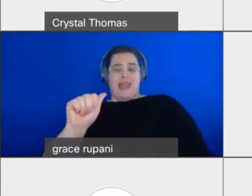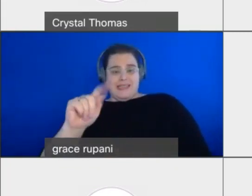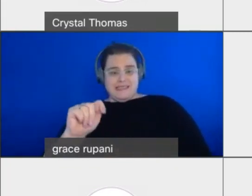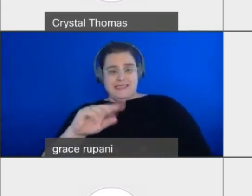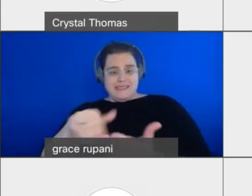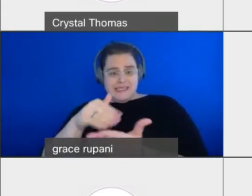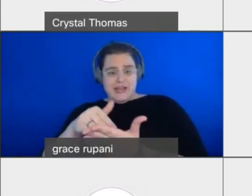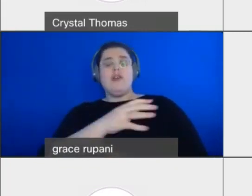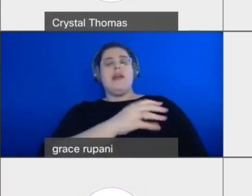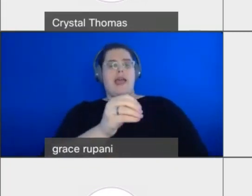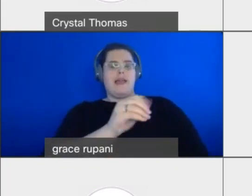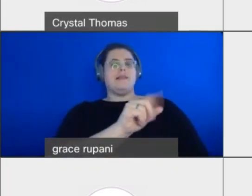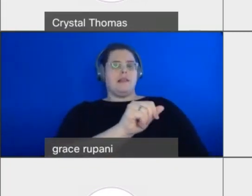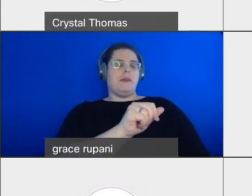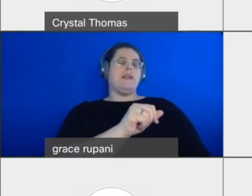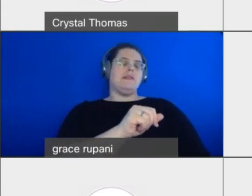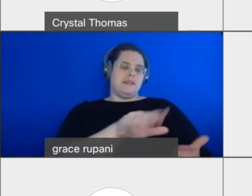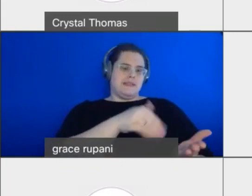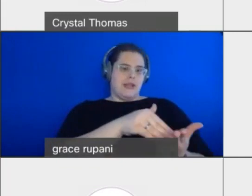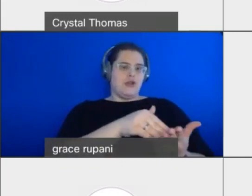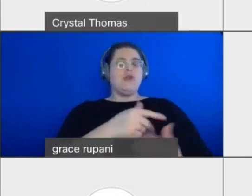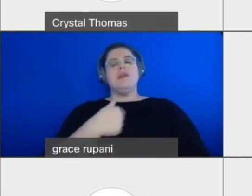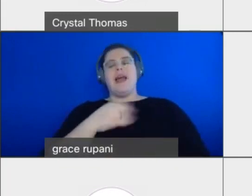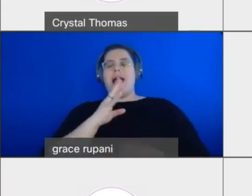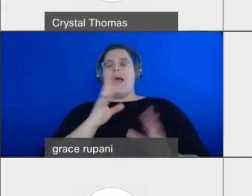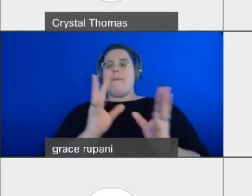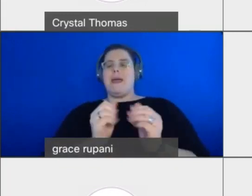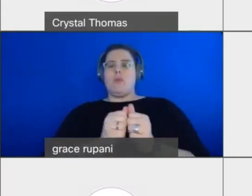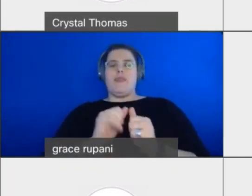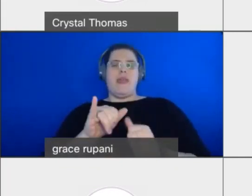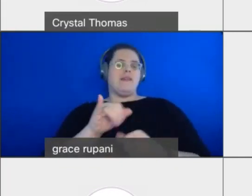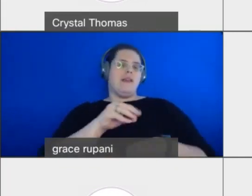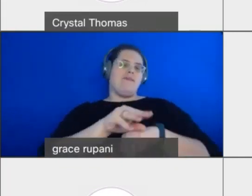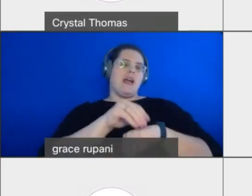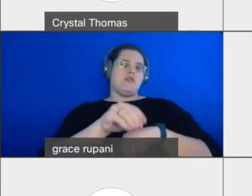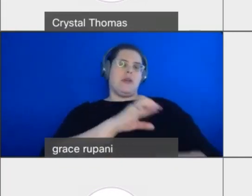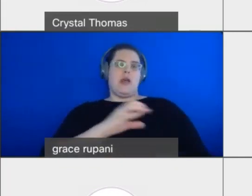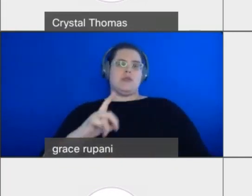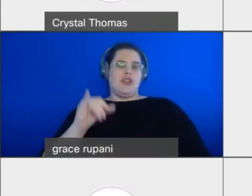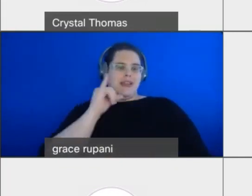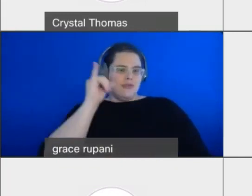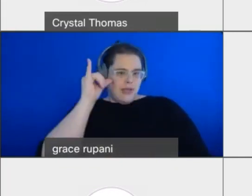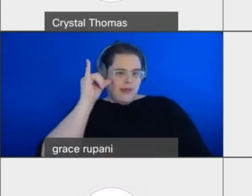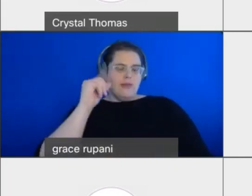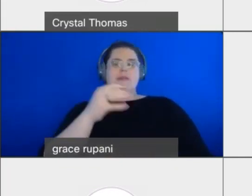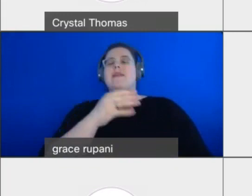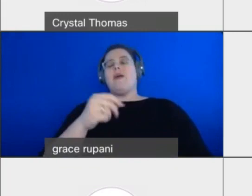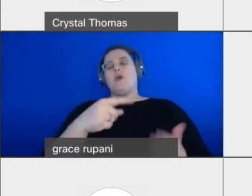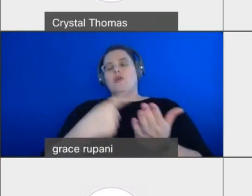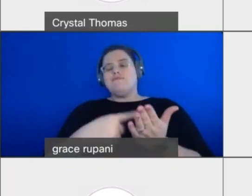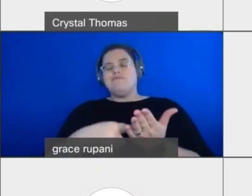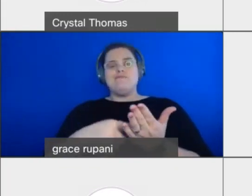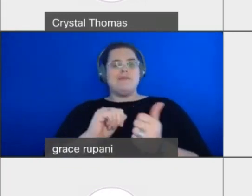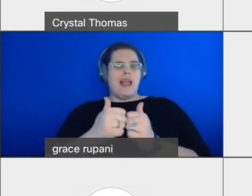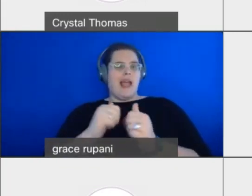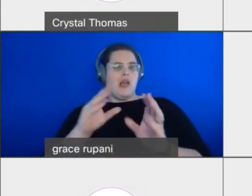Council yesterday to discuss as partners, how can we bring some type of resource to the people we